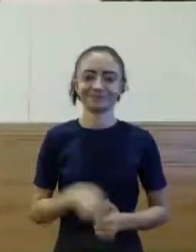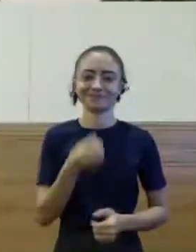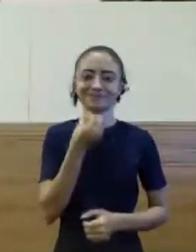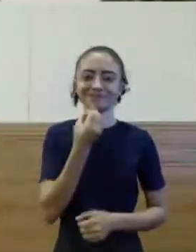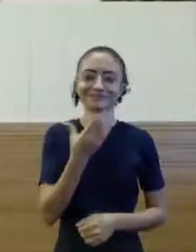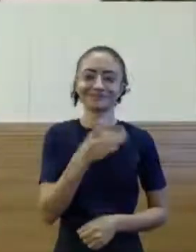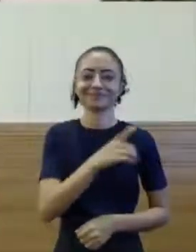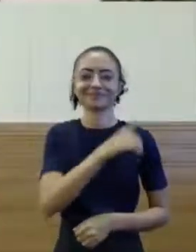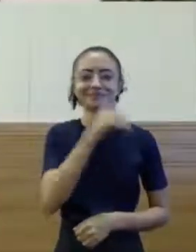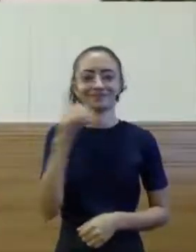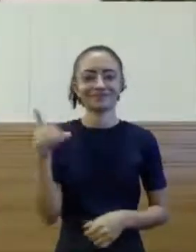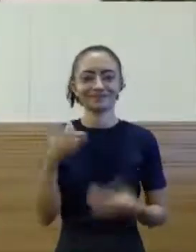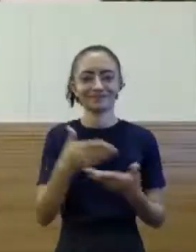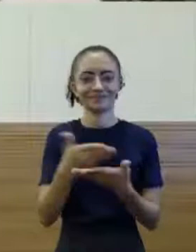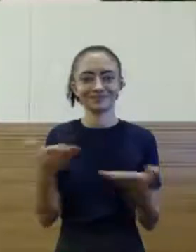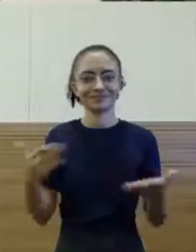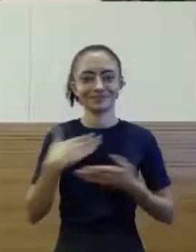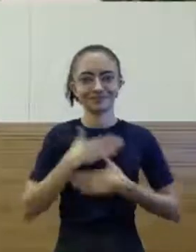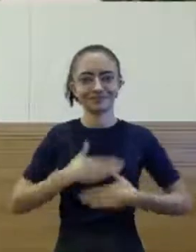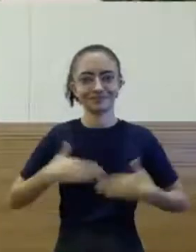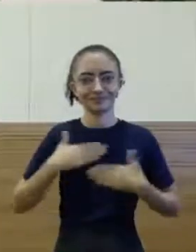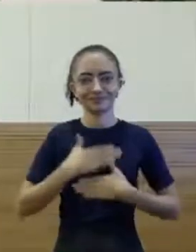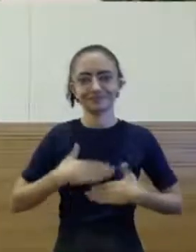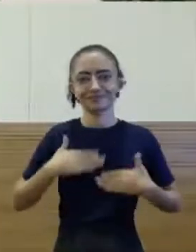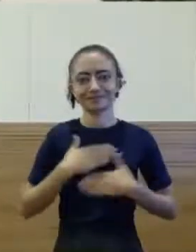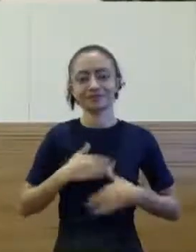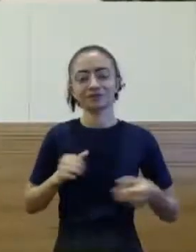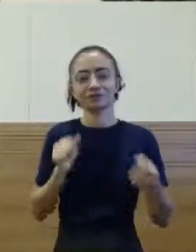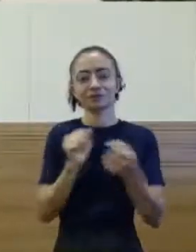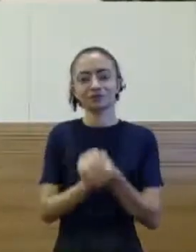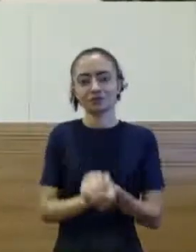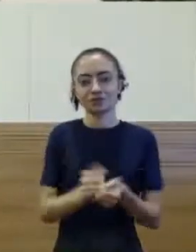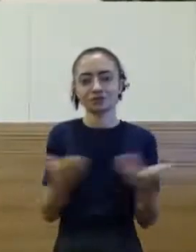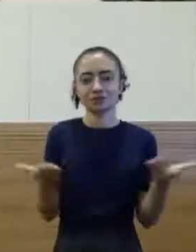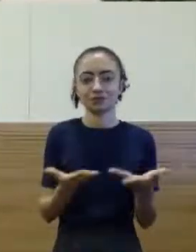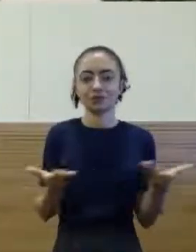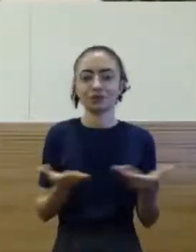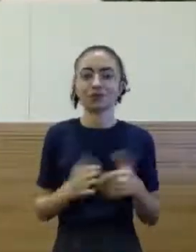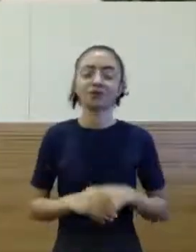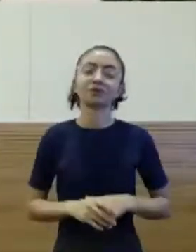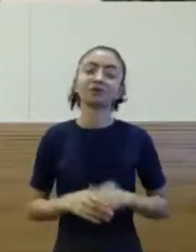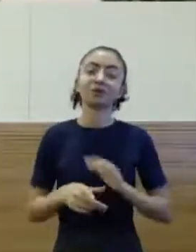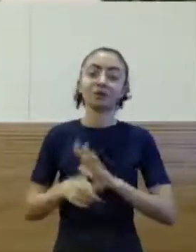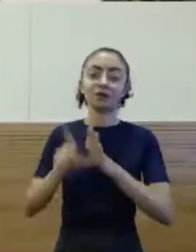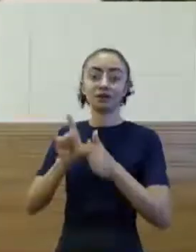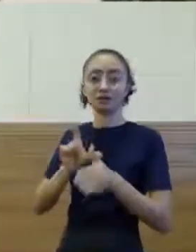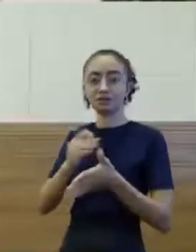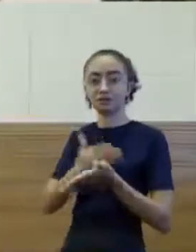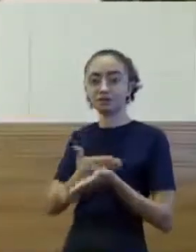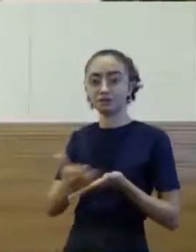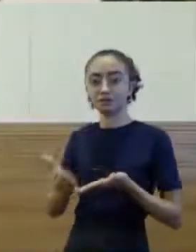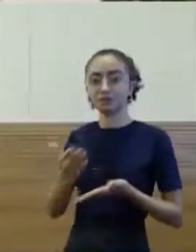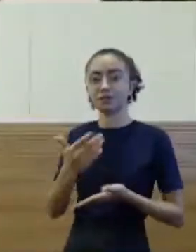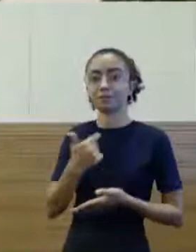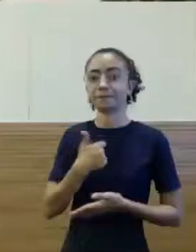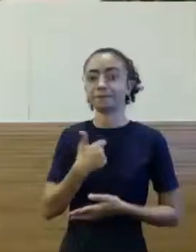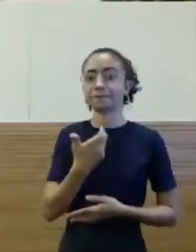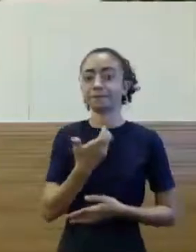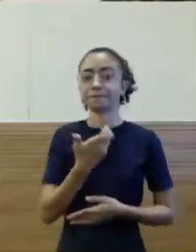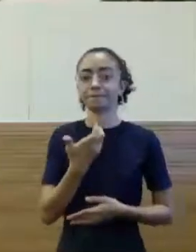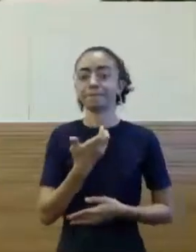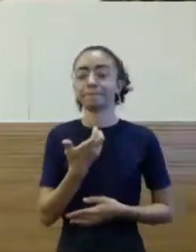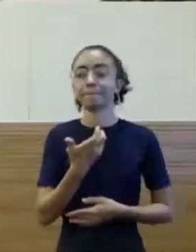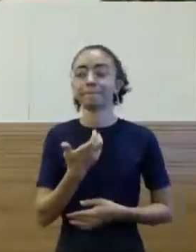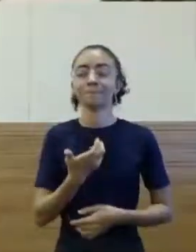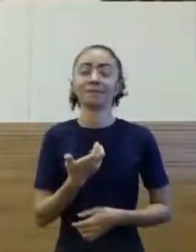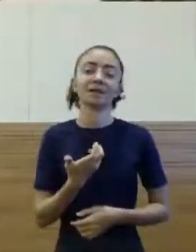Good morning to you all. I'm very happy to be able to be with you today. And before starting my presentation, I just